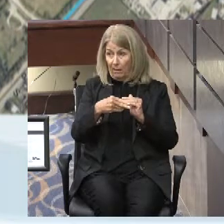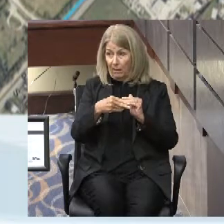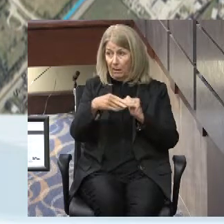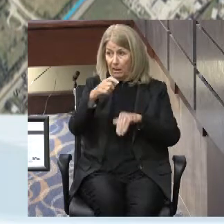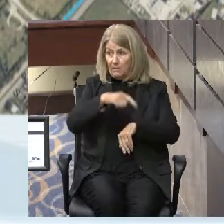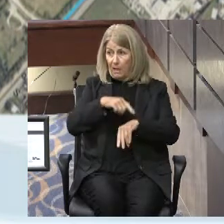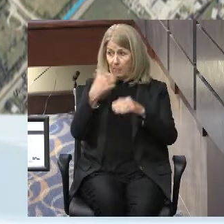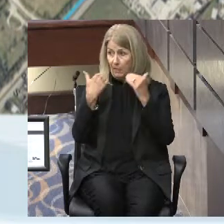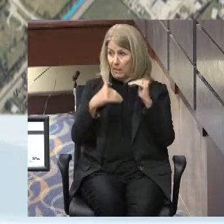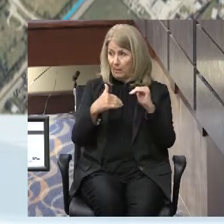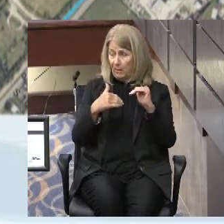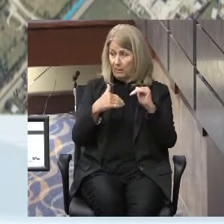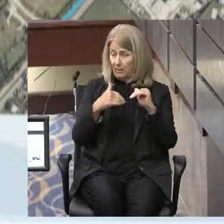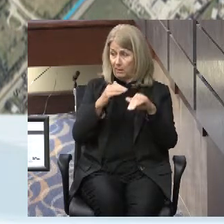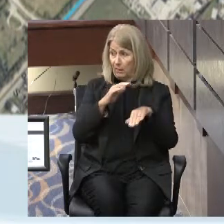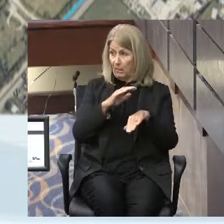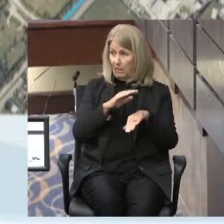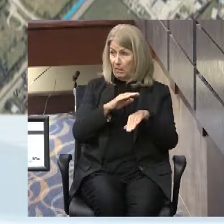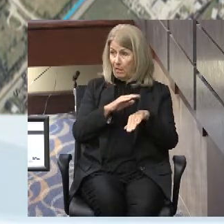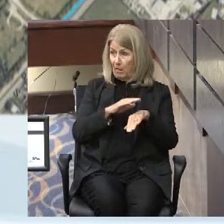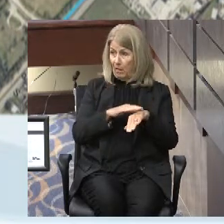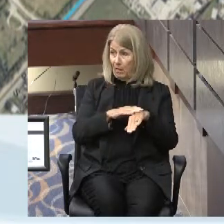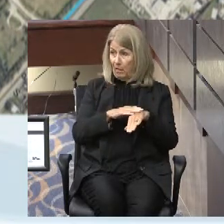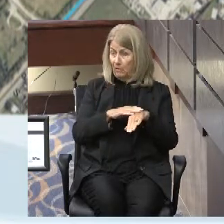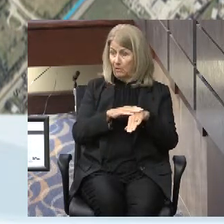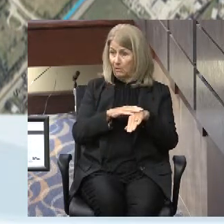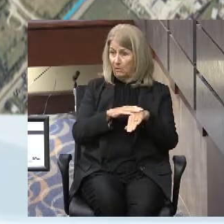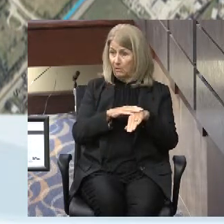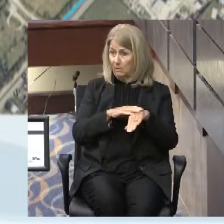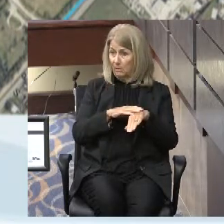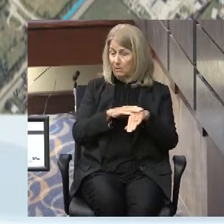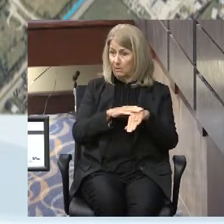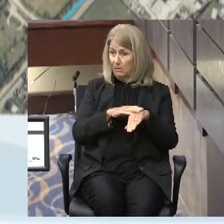Just for the part that's required, but yes, you can.